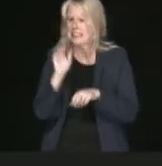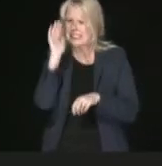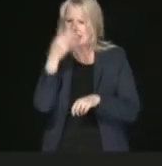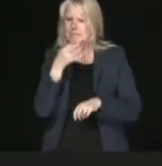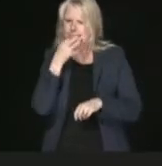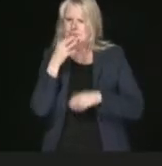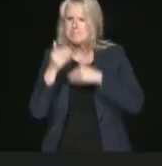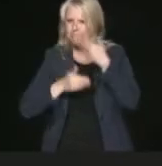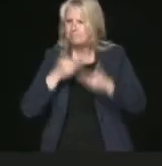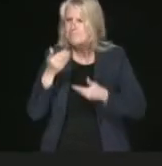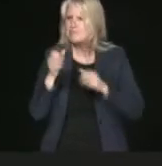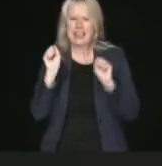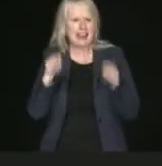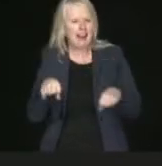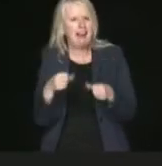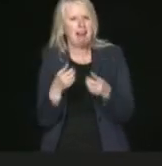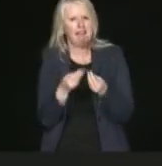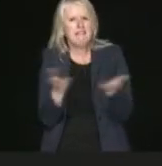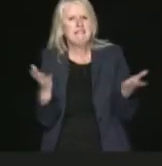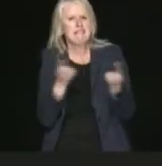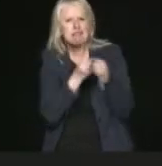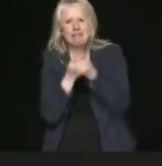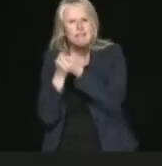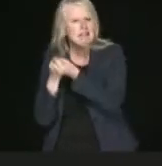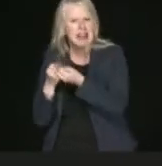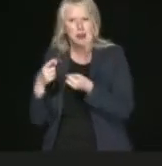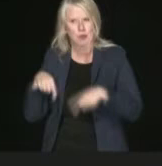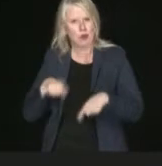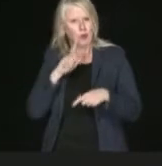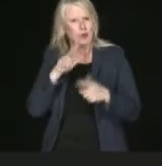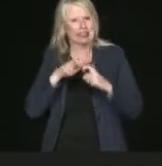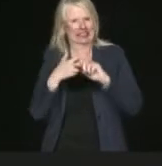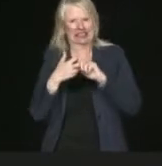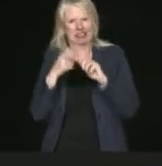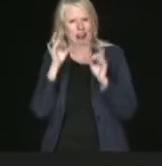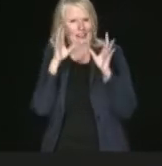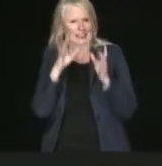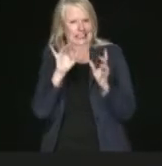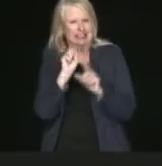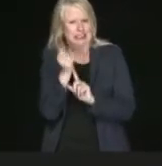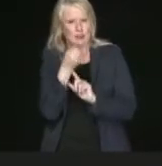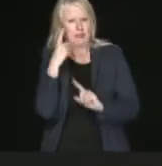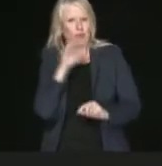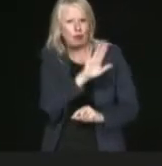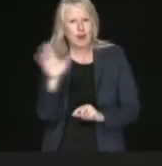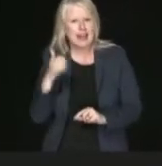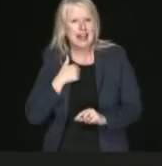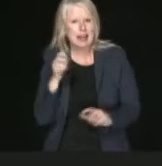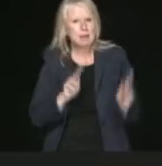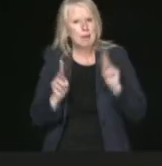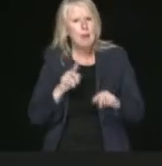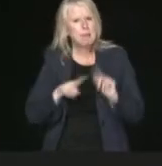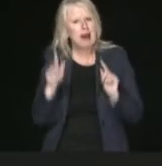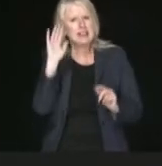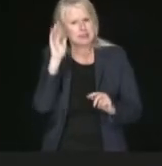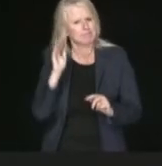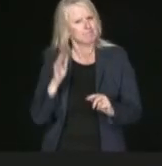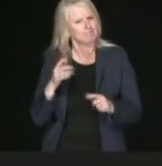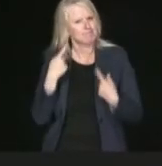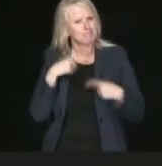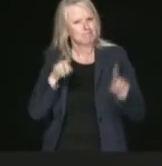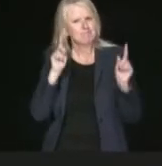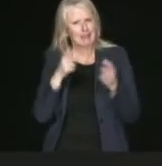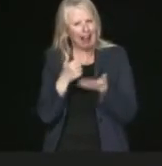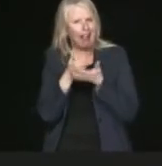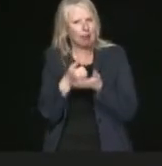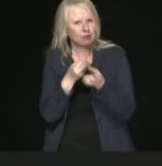deliver in very difficult circumstances for all Canadians, and that will give us greater comfort in terms